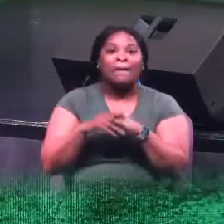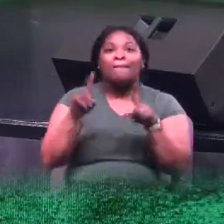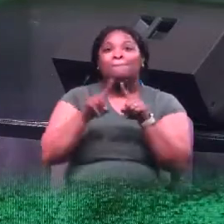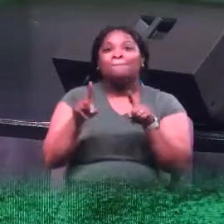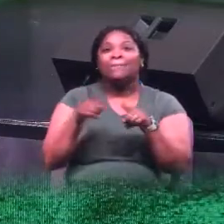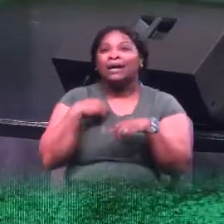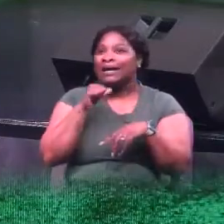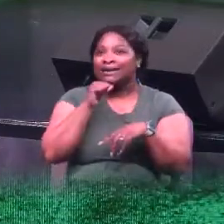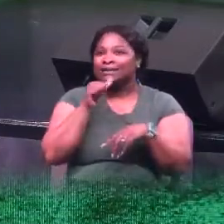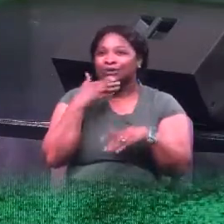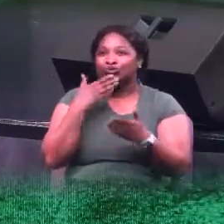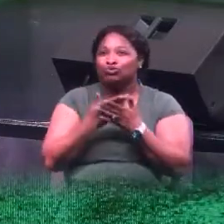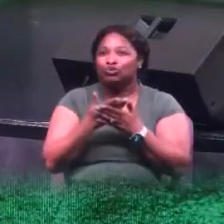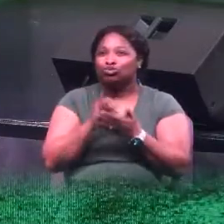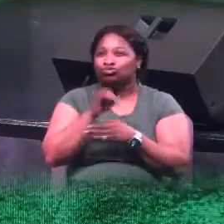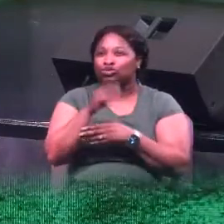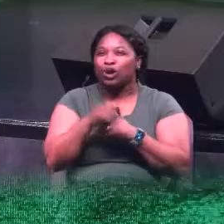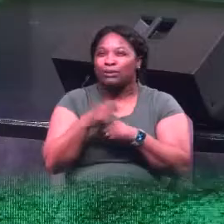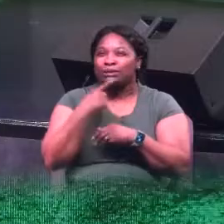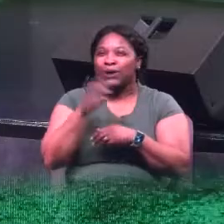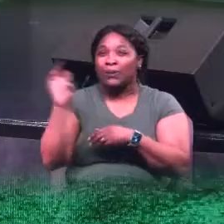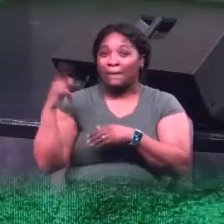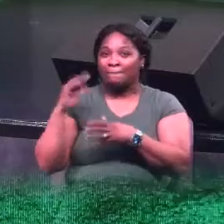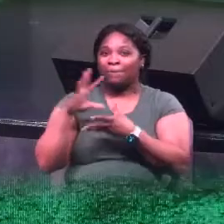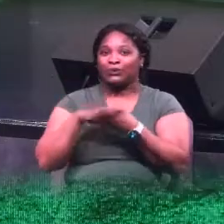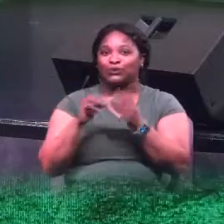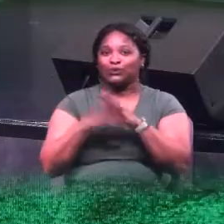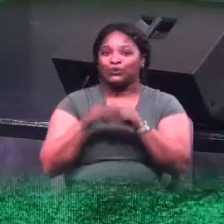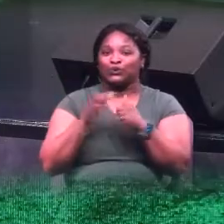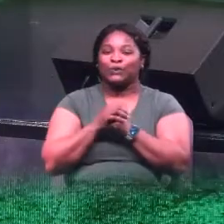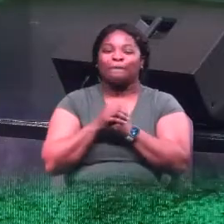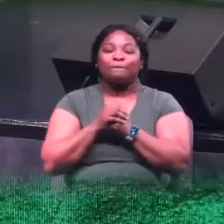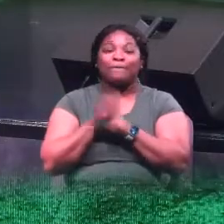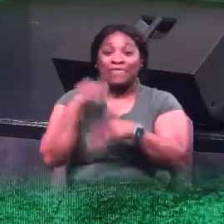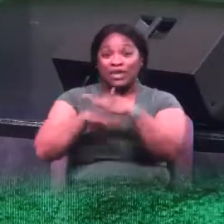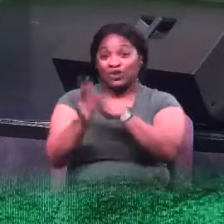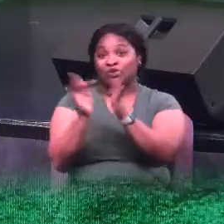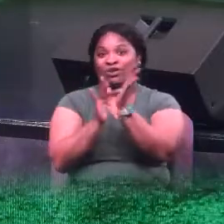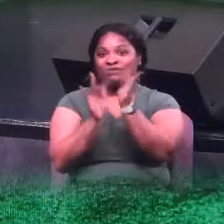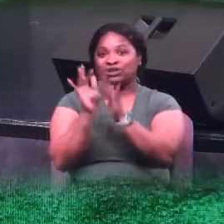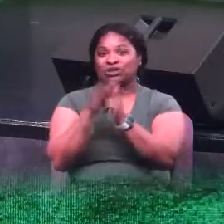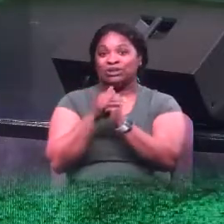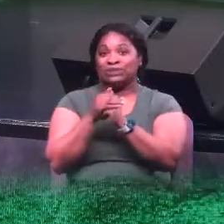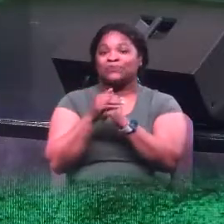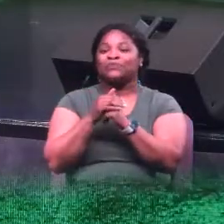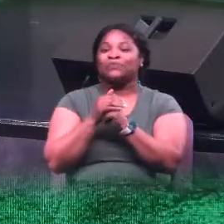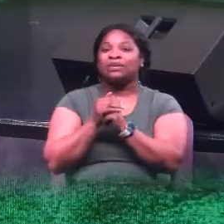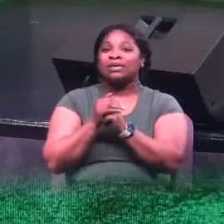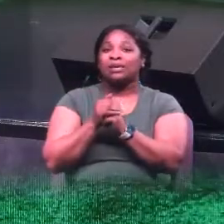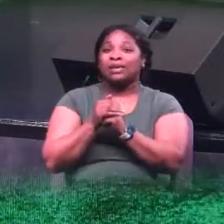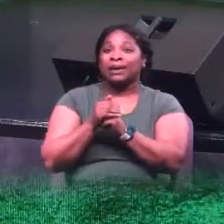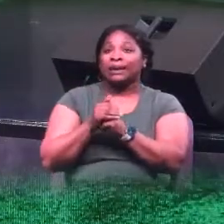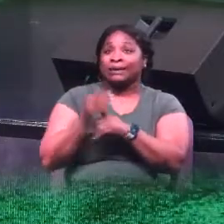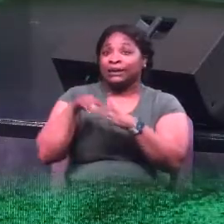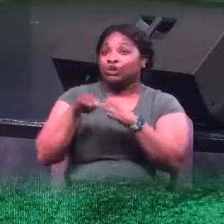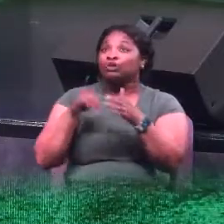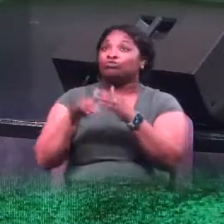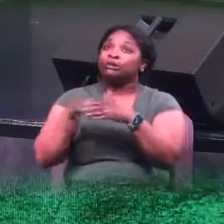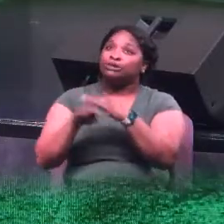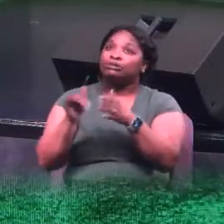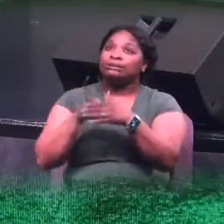I don't think I did a good enough job telling you the backstory. The entrance of Jesus into Jerusalem